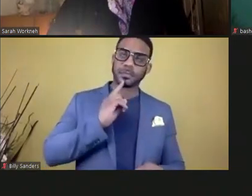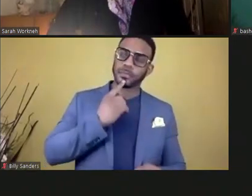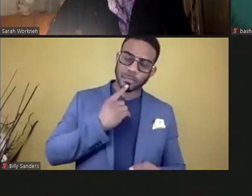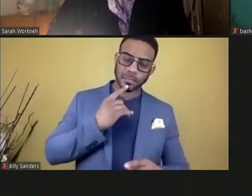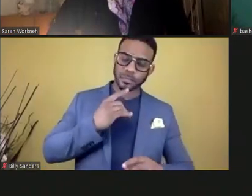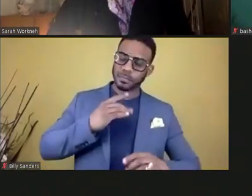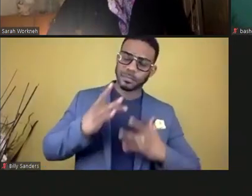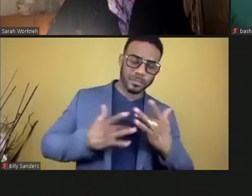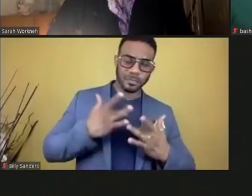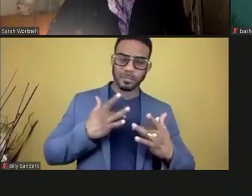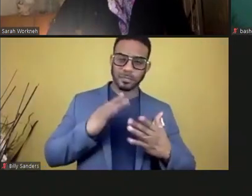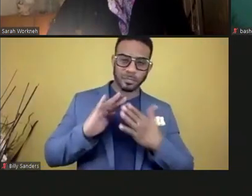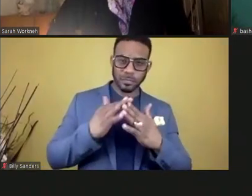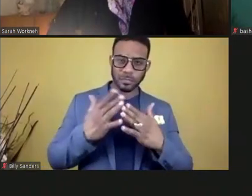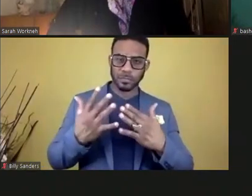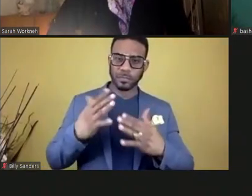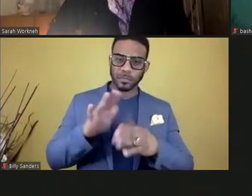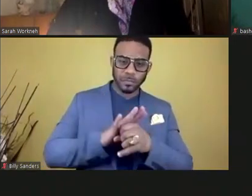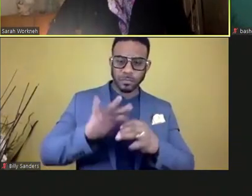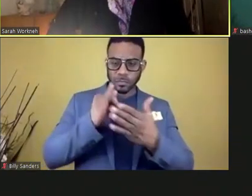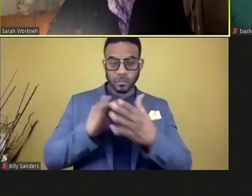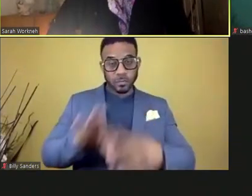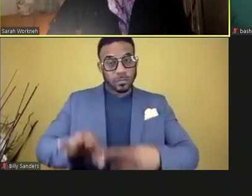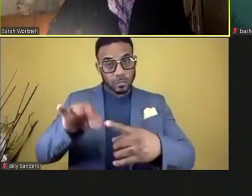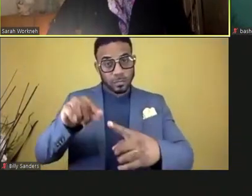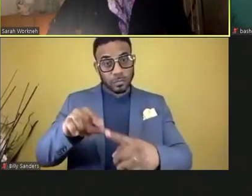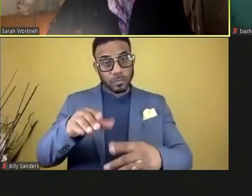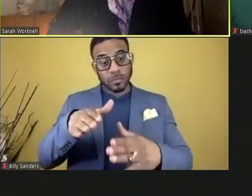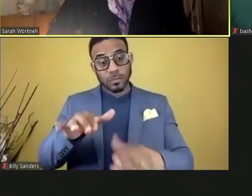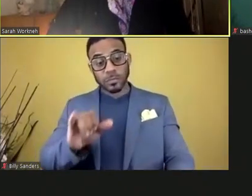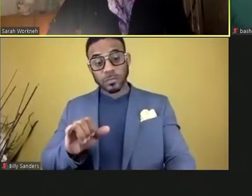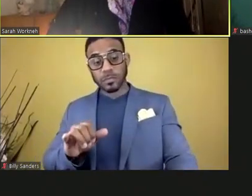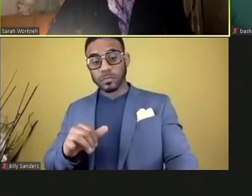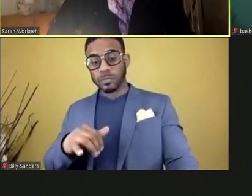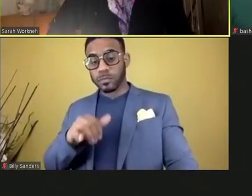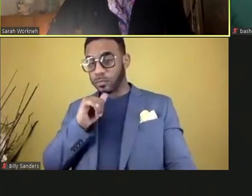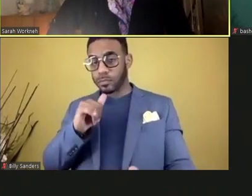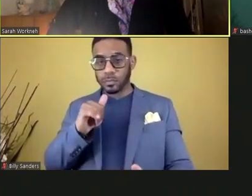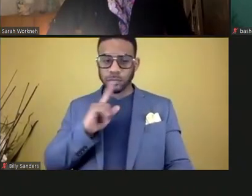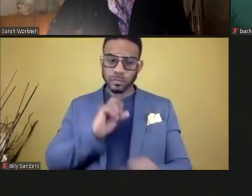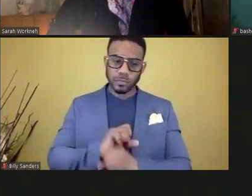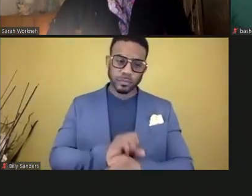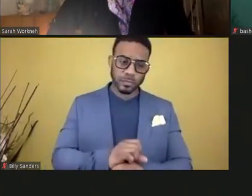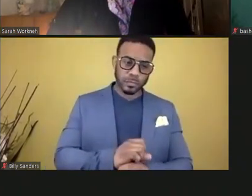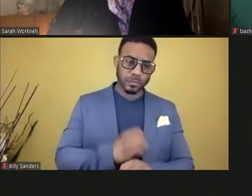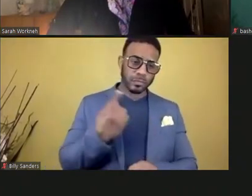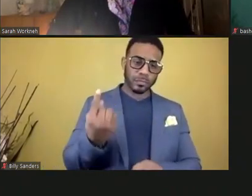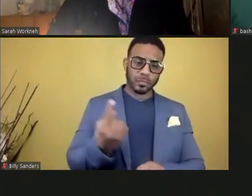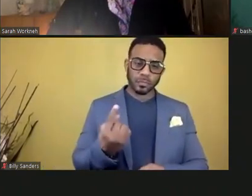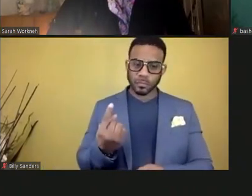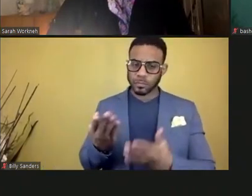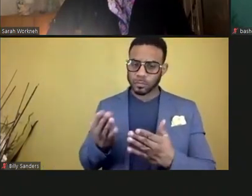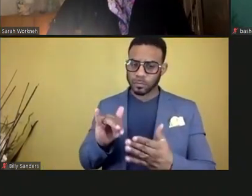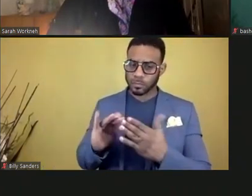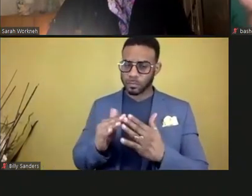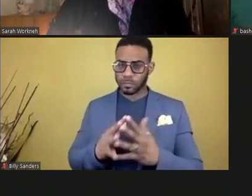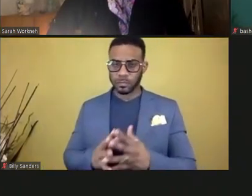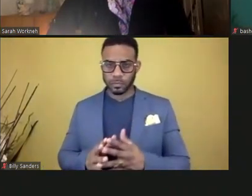vibrant community of local artists in particular, and the ways in which we don't necessarily always serve that